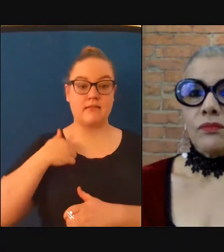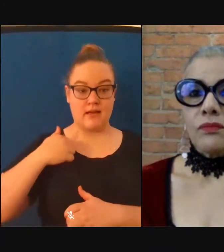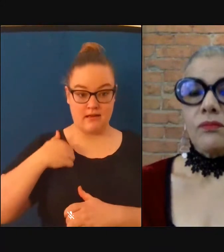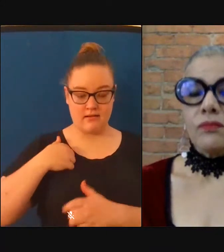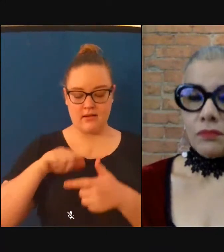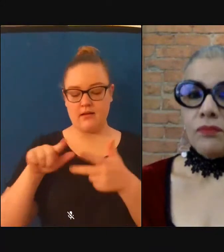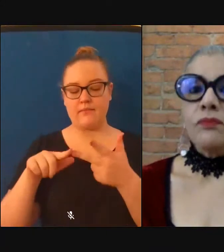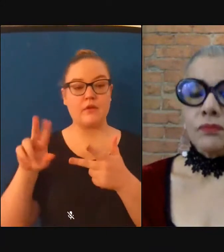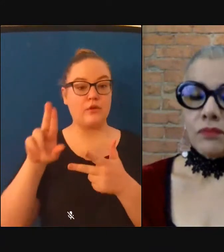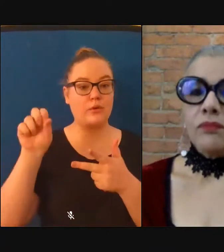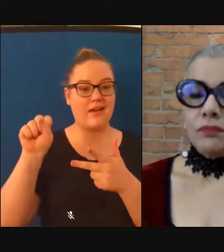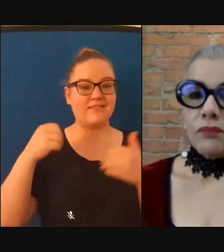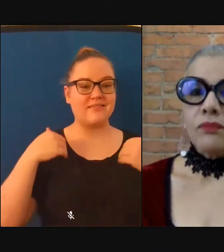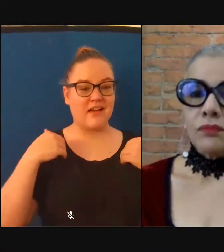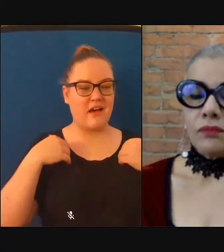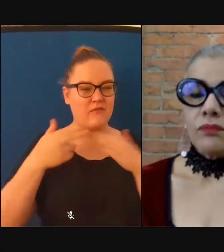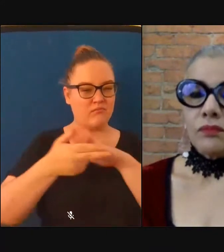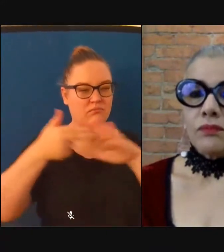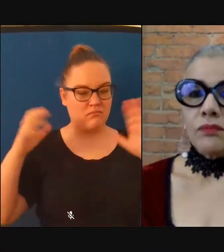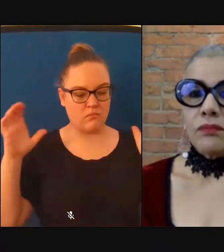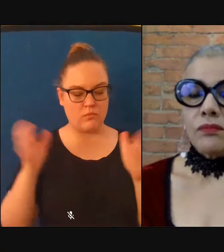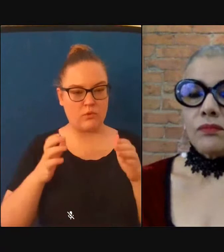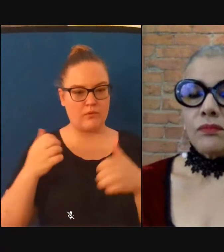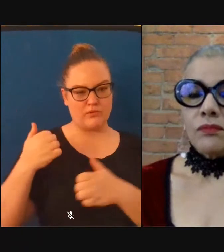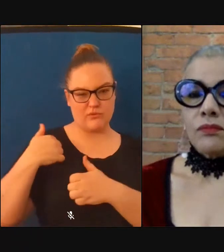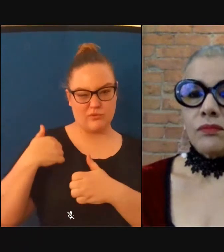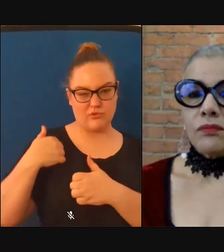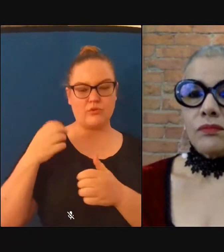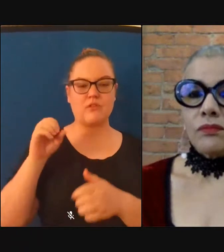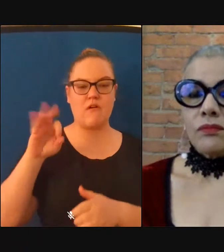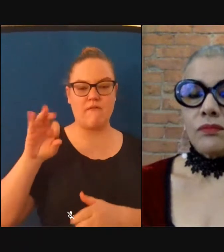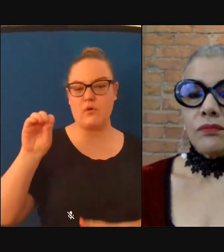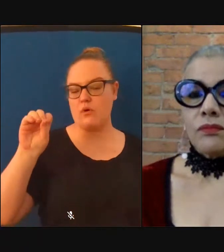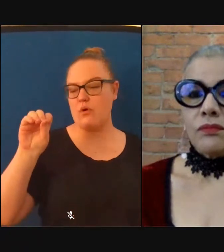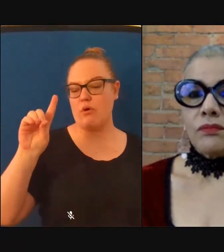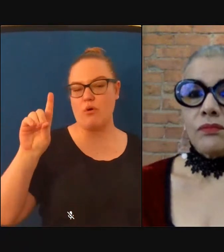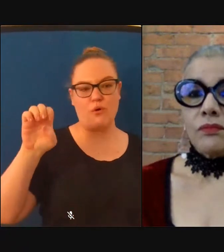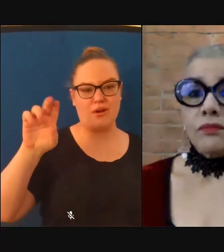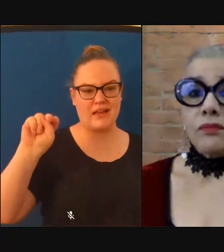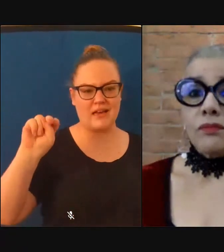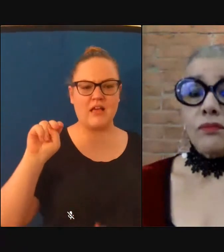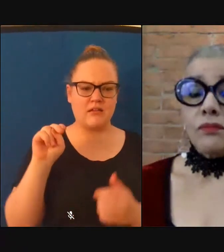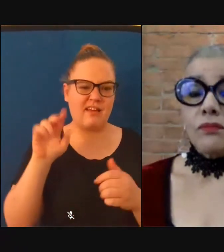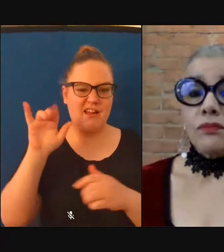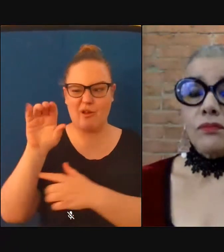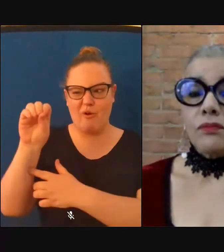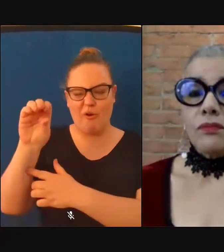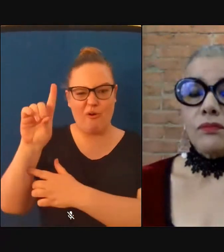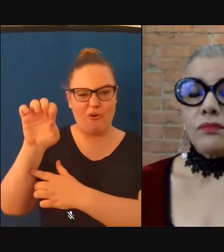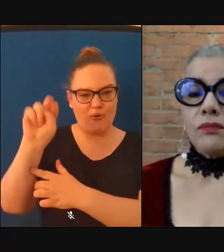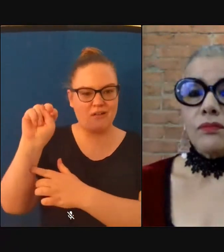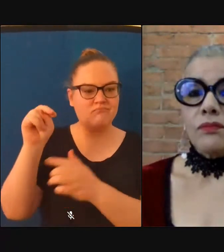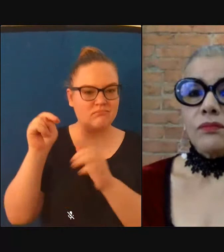Odin. So there are groups that that utilize the imagery of Norse mythology and also the sort